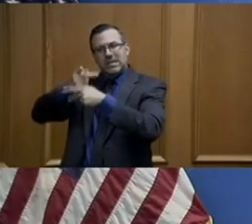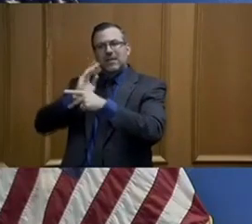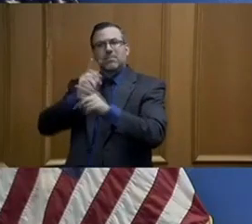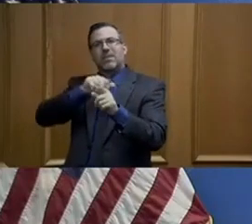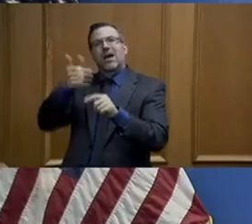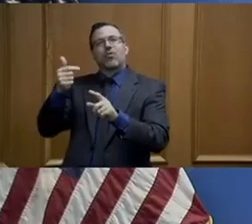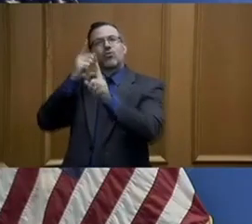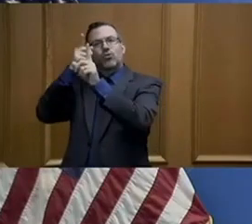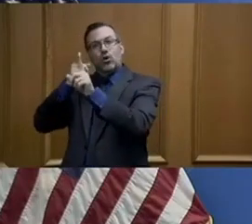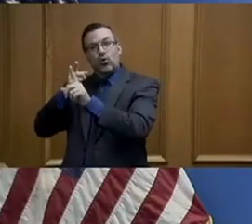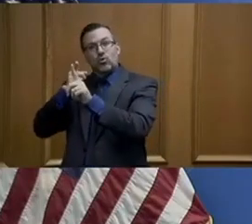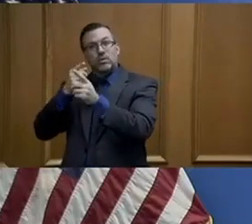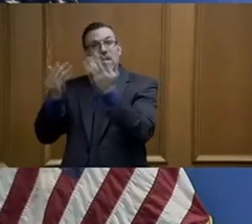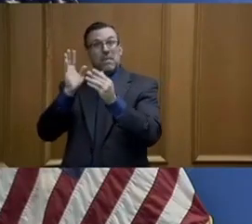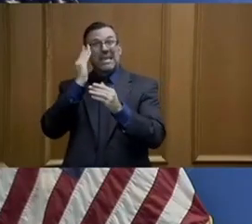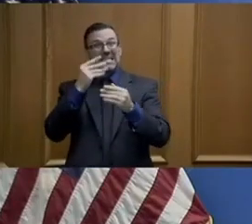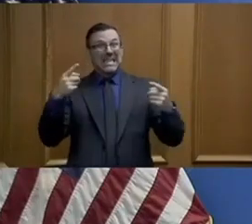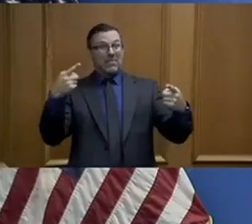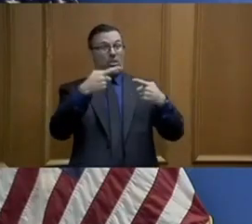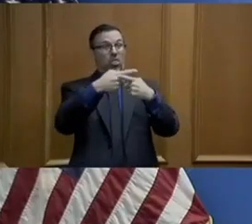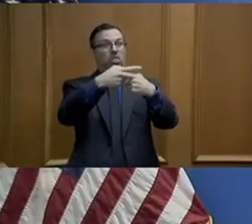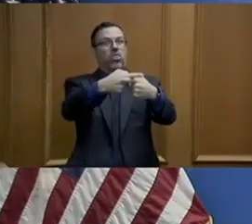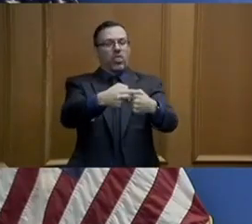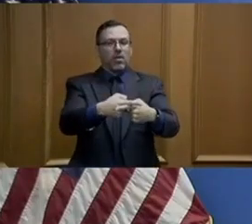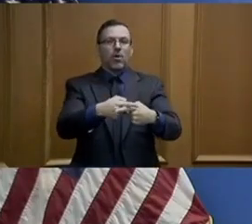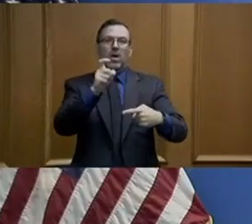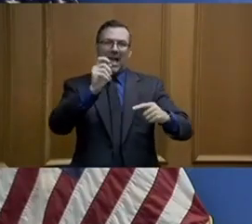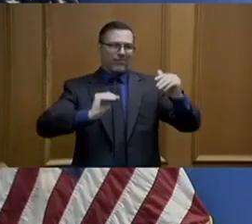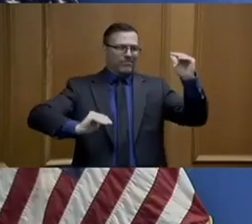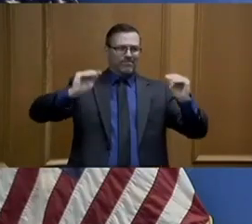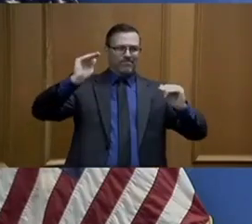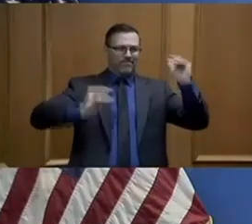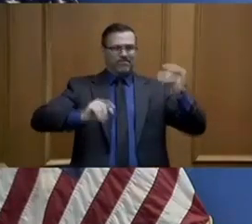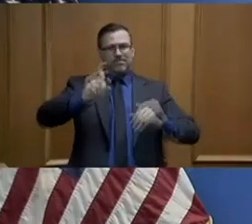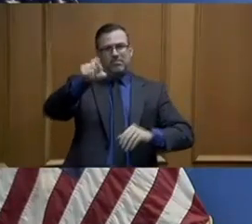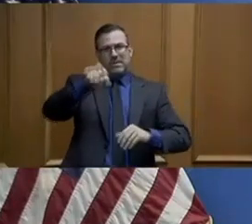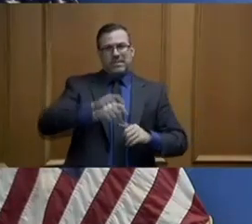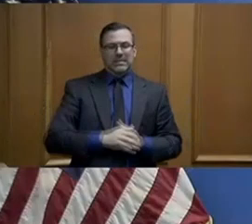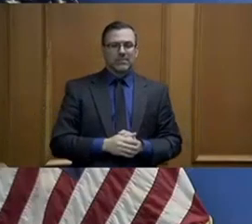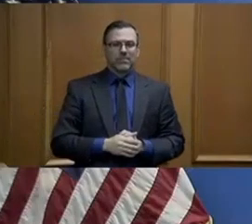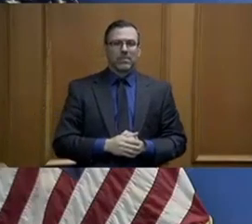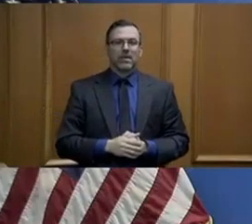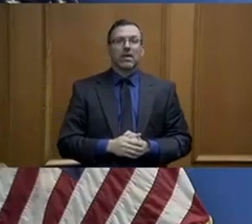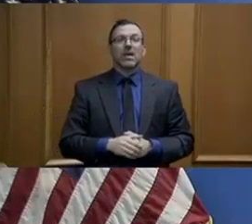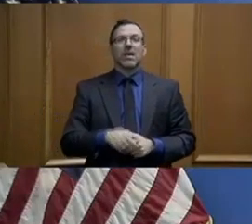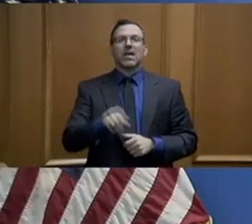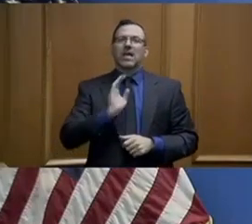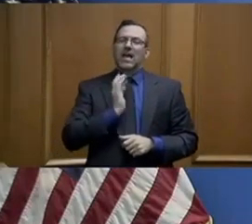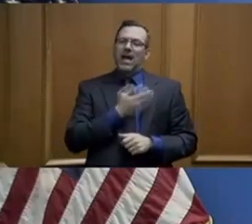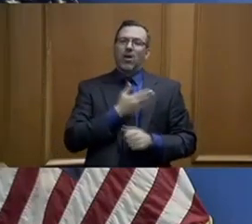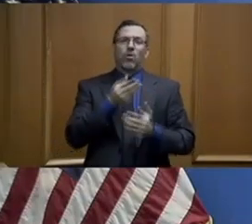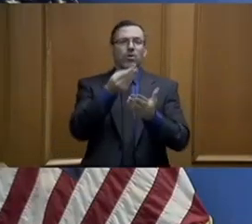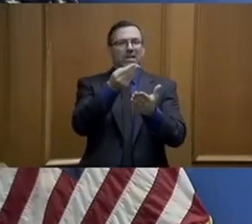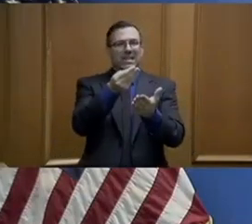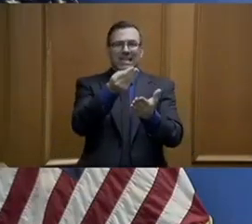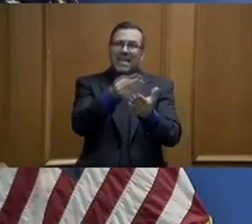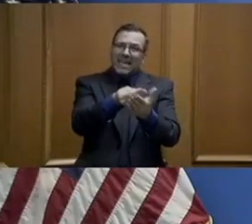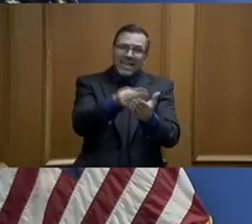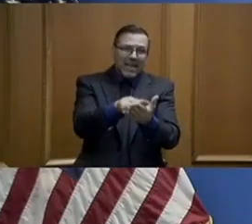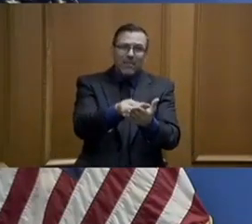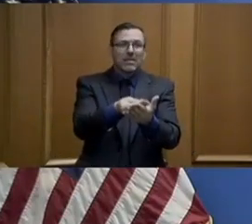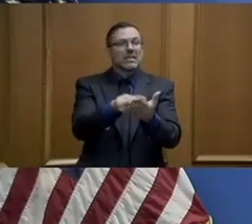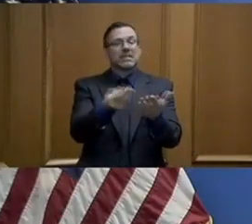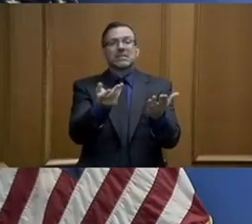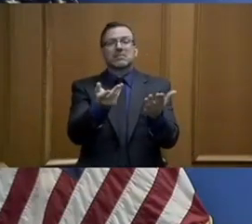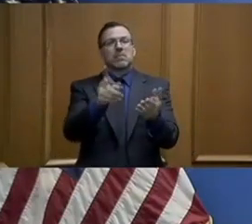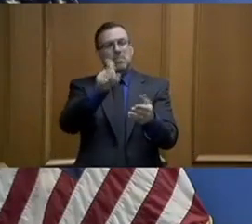Our economy cannot operate normally until these advances are made, and yet an open-ended economic shutdown is